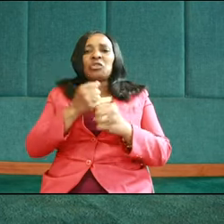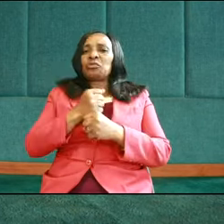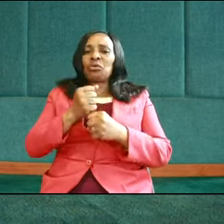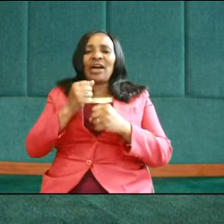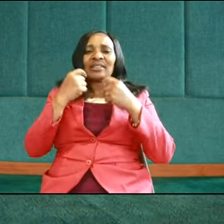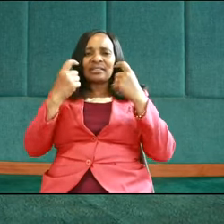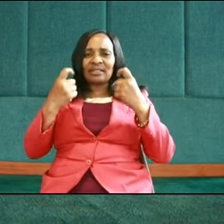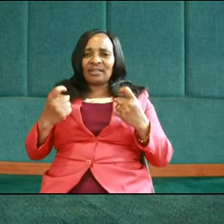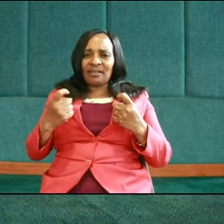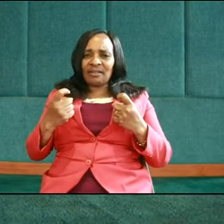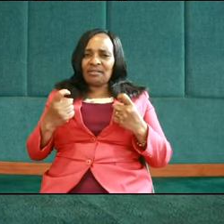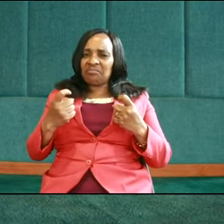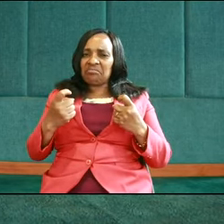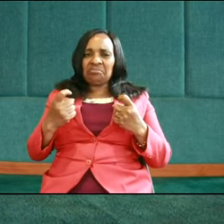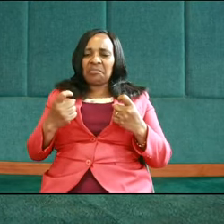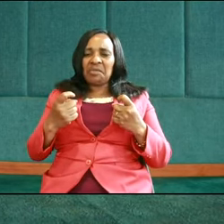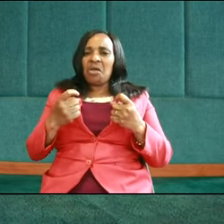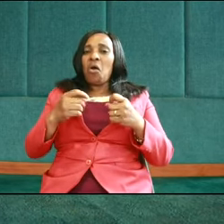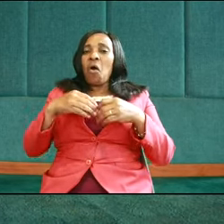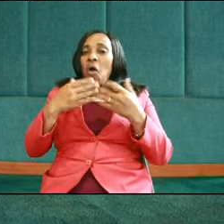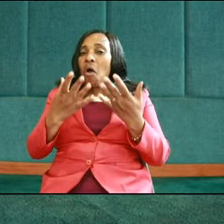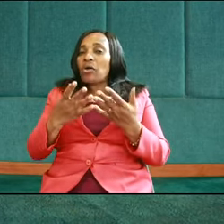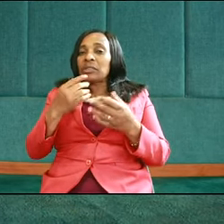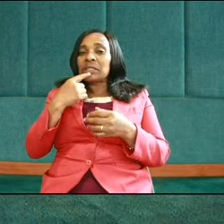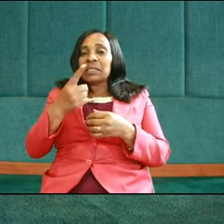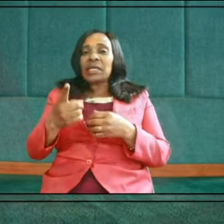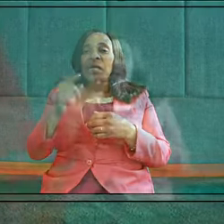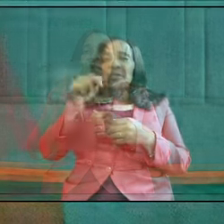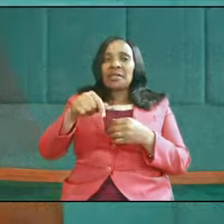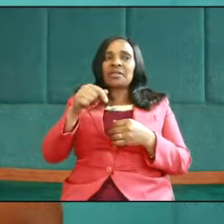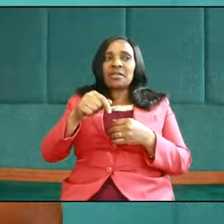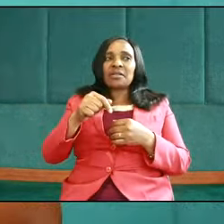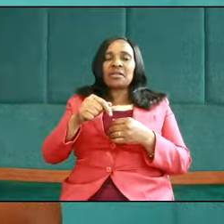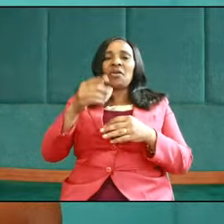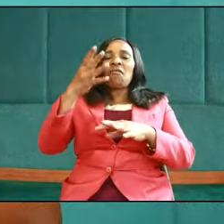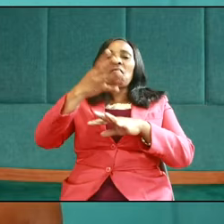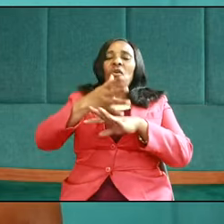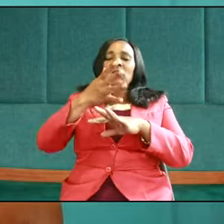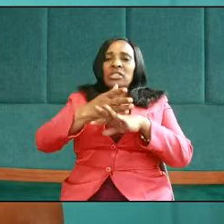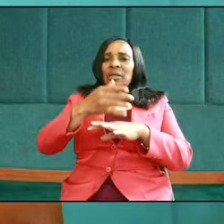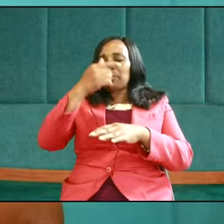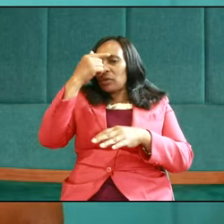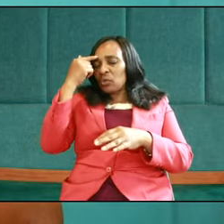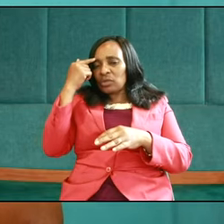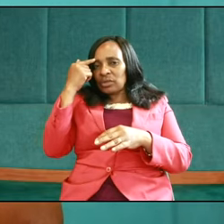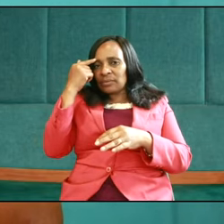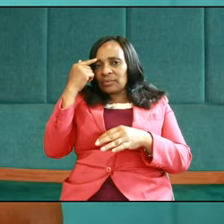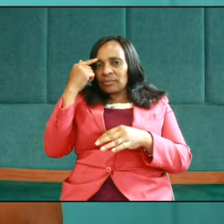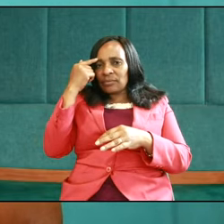sin. I would definitely say that this is false because,